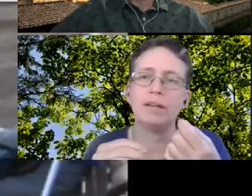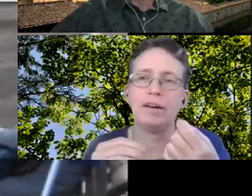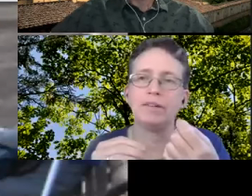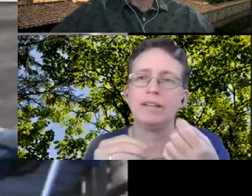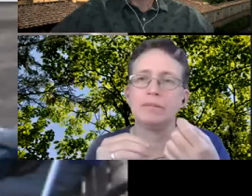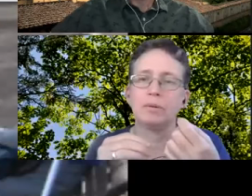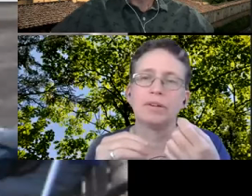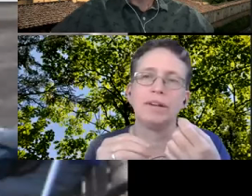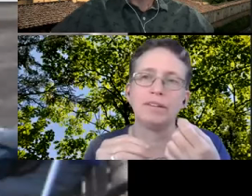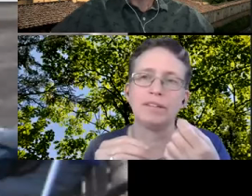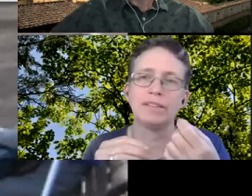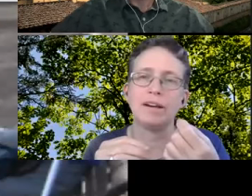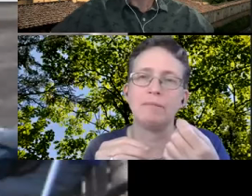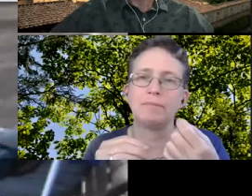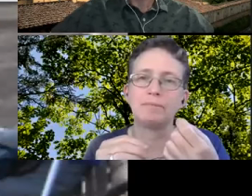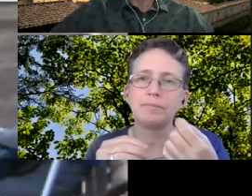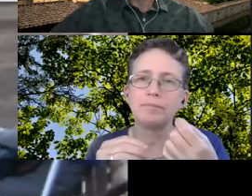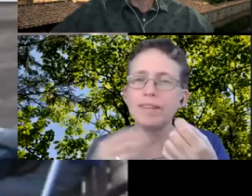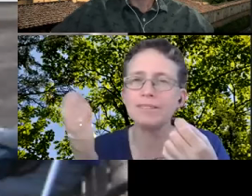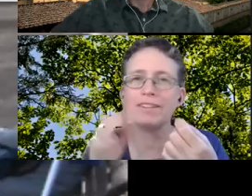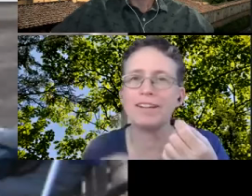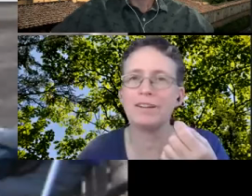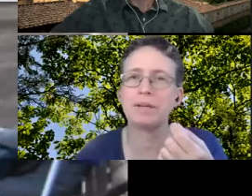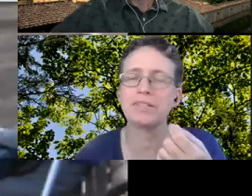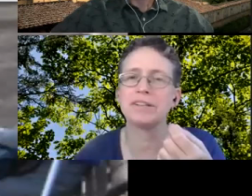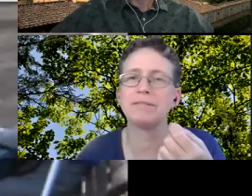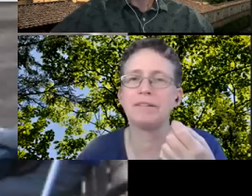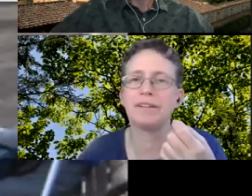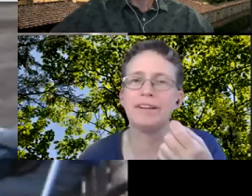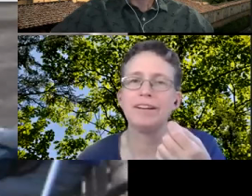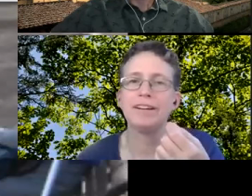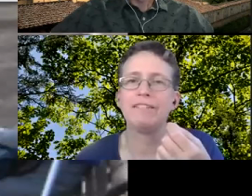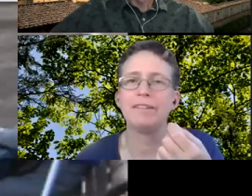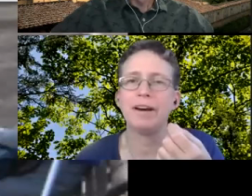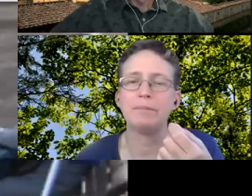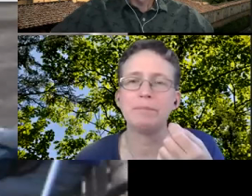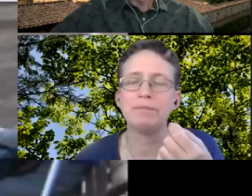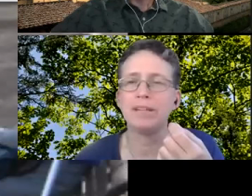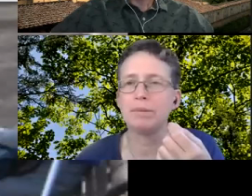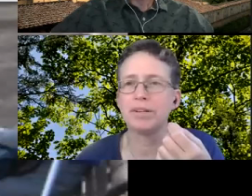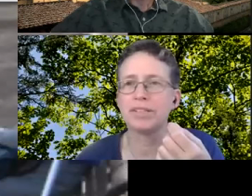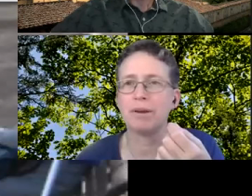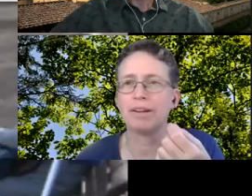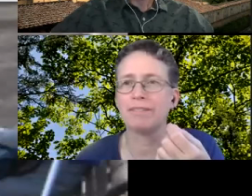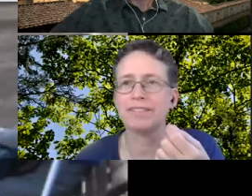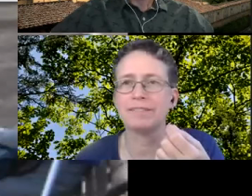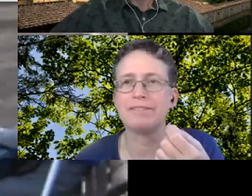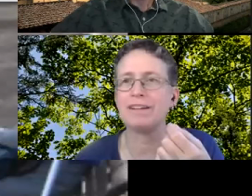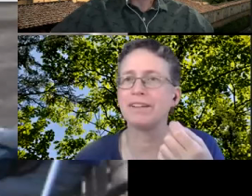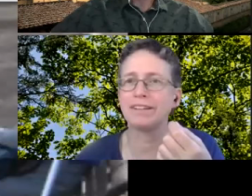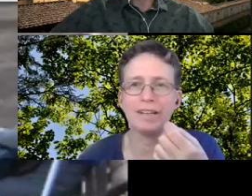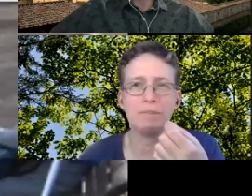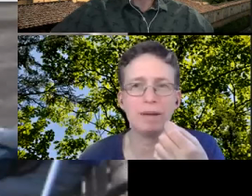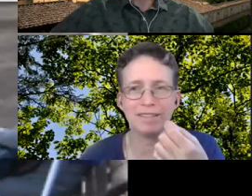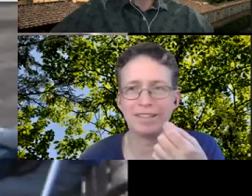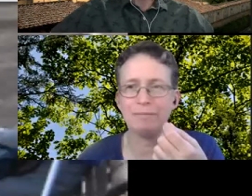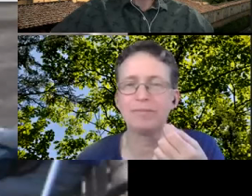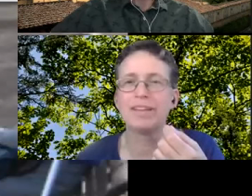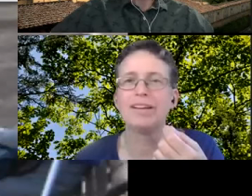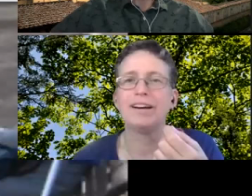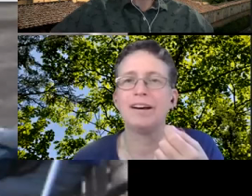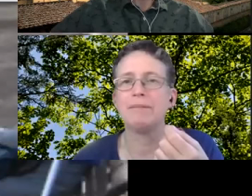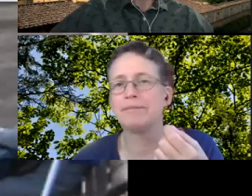put out in the world around us. So I've got here a picture of people feeding birds in the park, which is a favorite kid